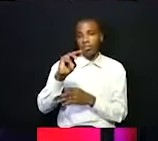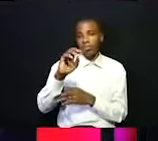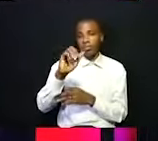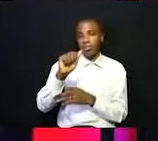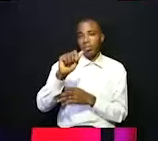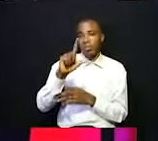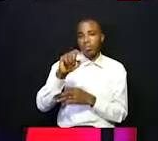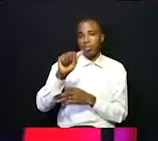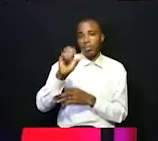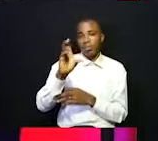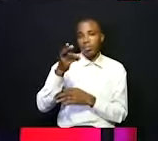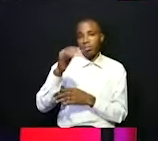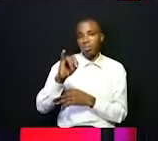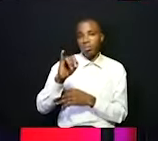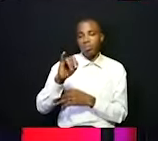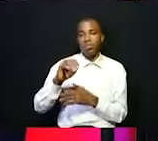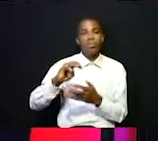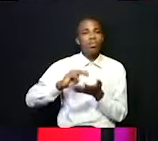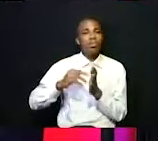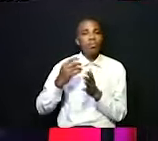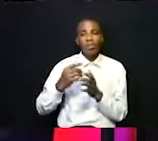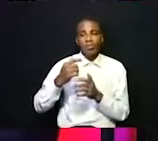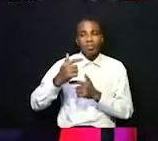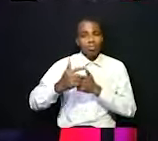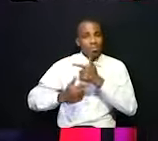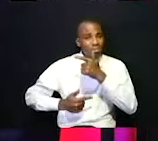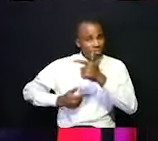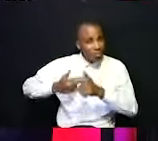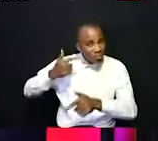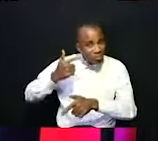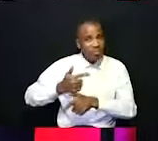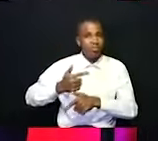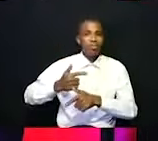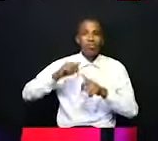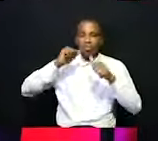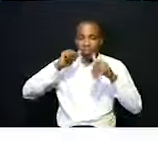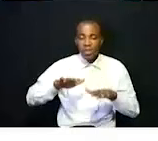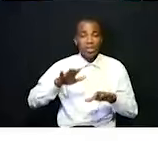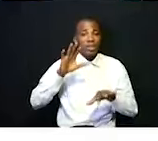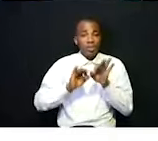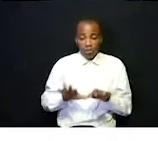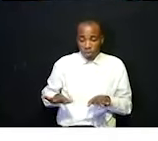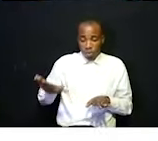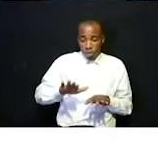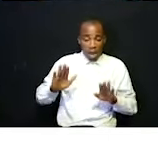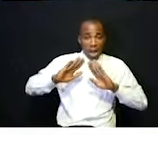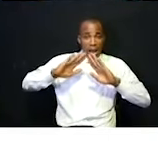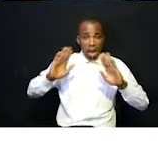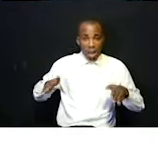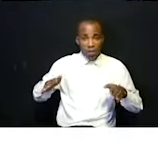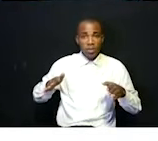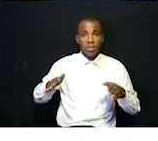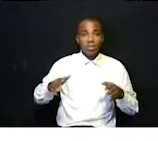is a generational blessing. Generational blessing is guaranteed if the entire household is brought into the